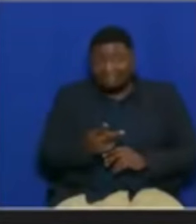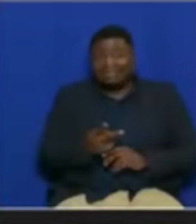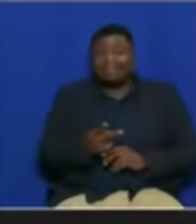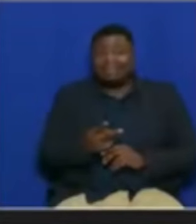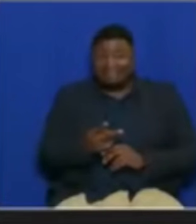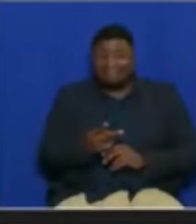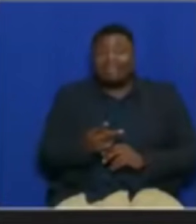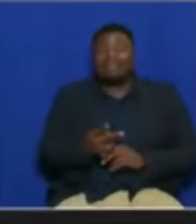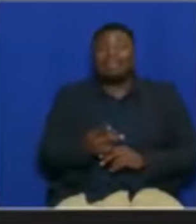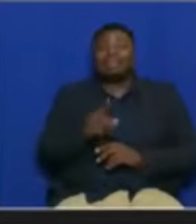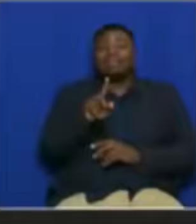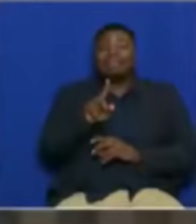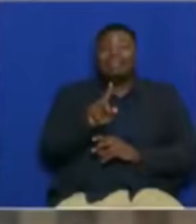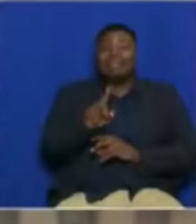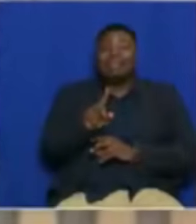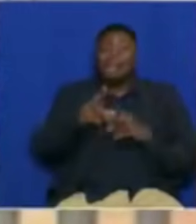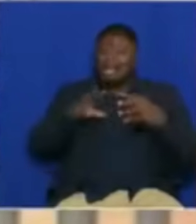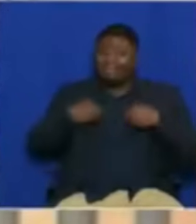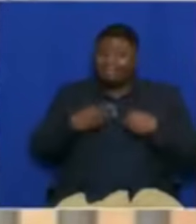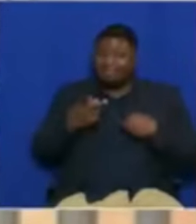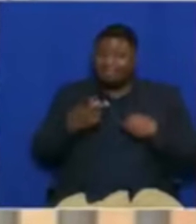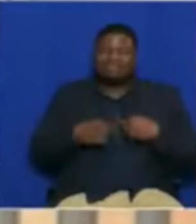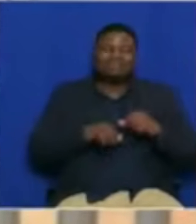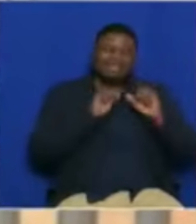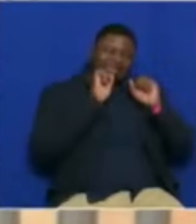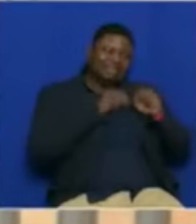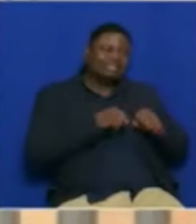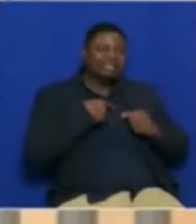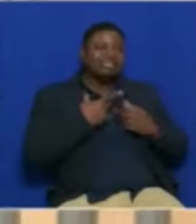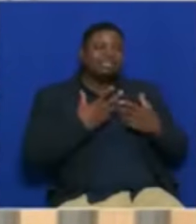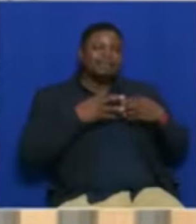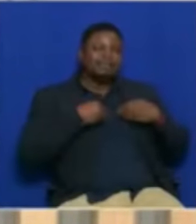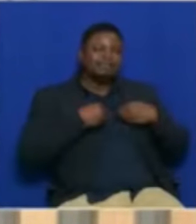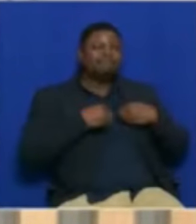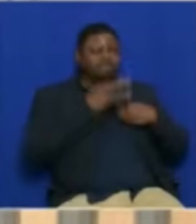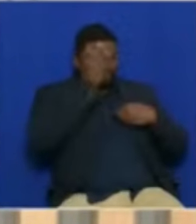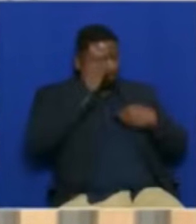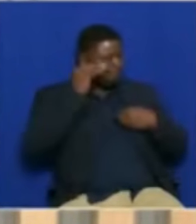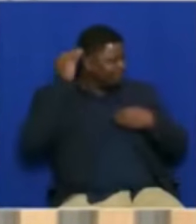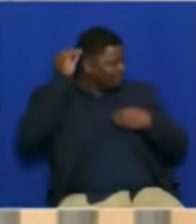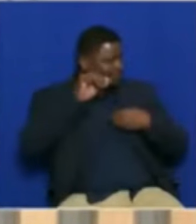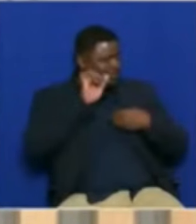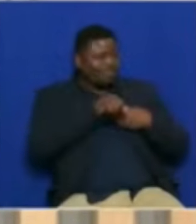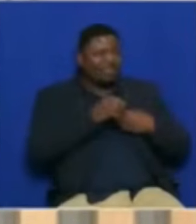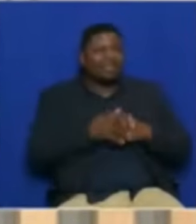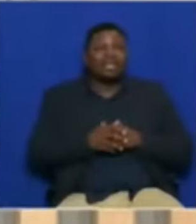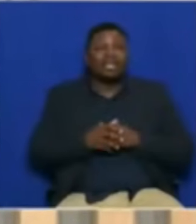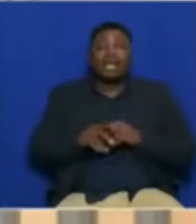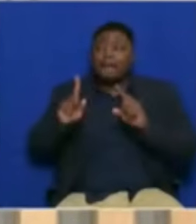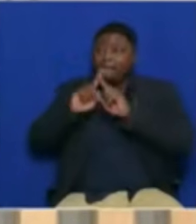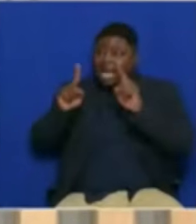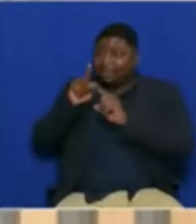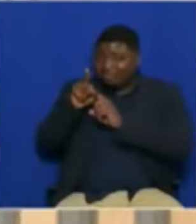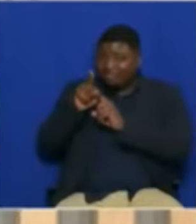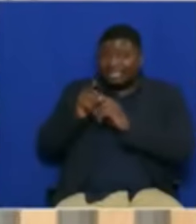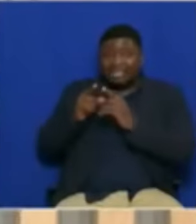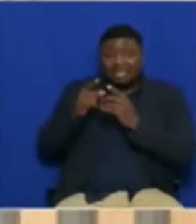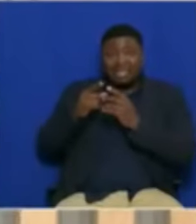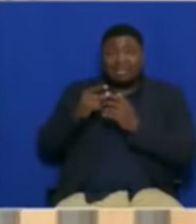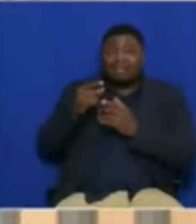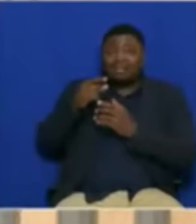nowhere in this charge sheet do you speak of that panel being approved. That somehow is